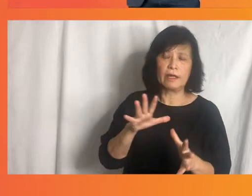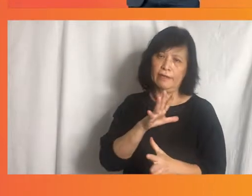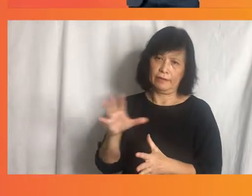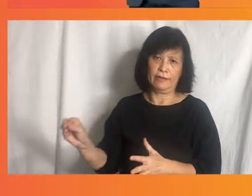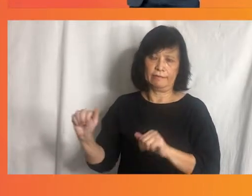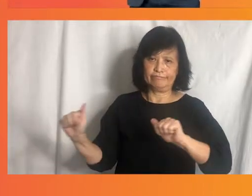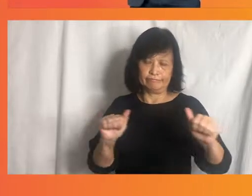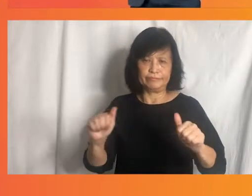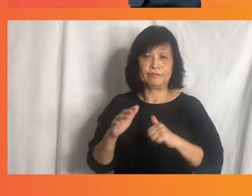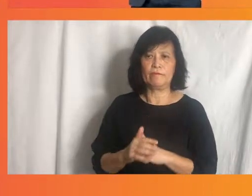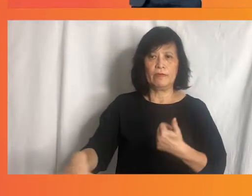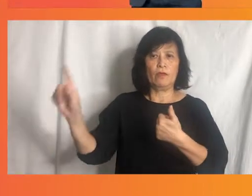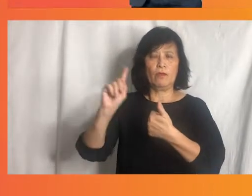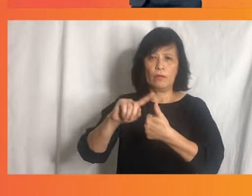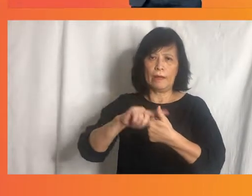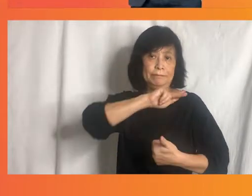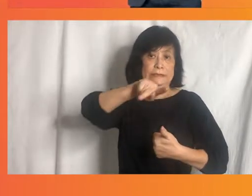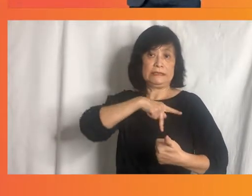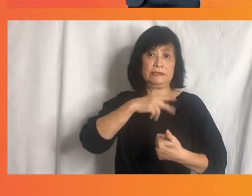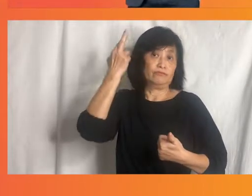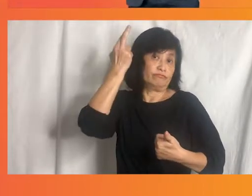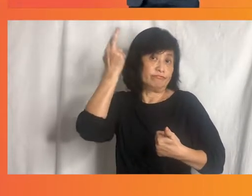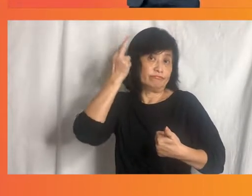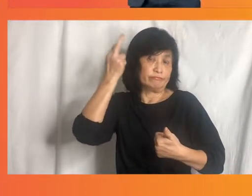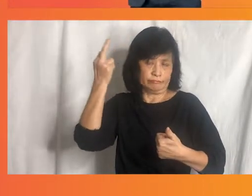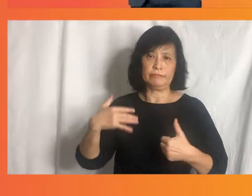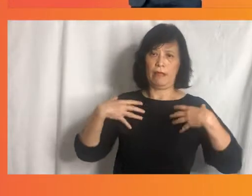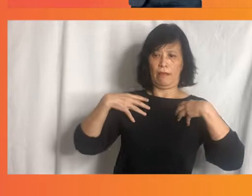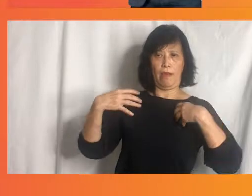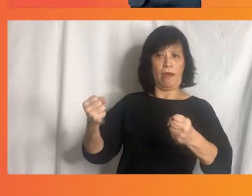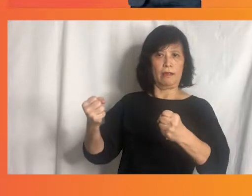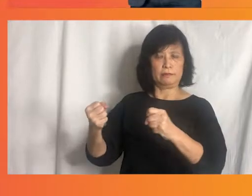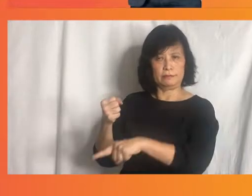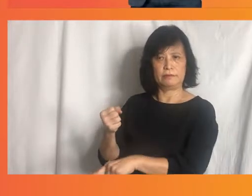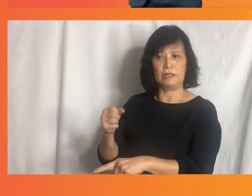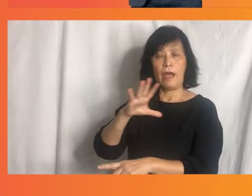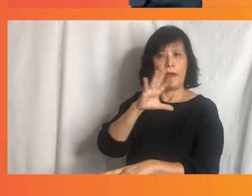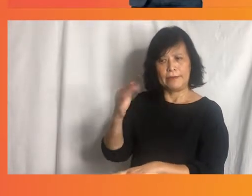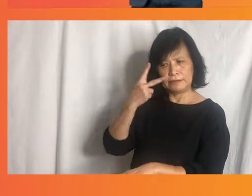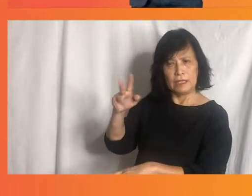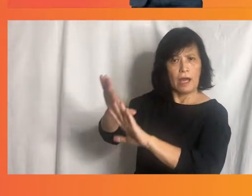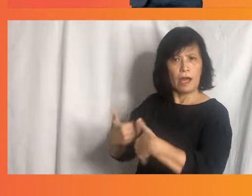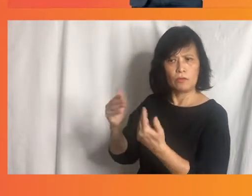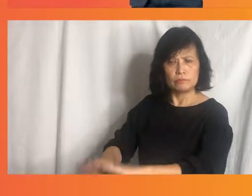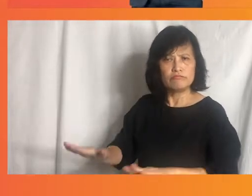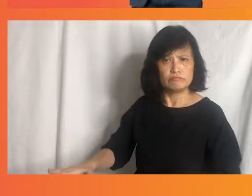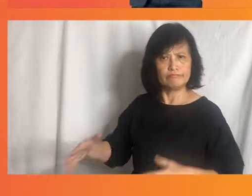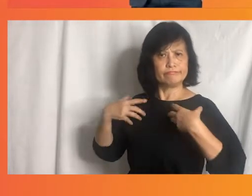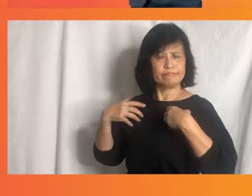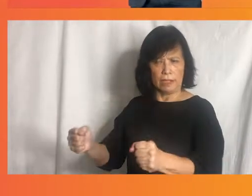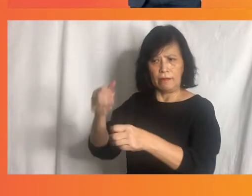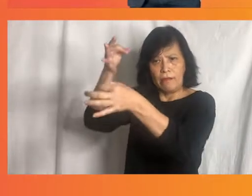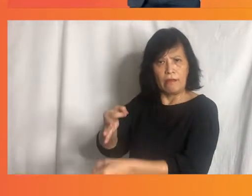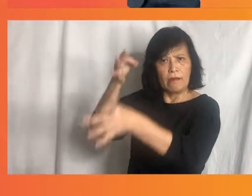First, we will look at common personal factors. Health condition. Now, the status of a child's health is an important